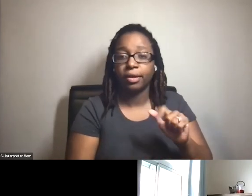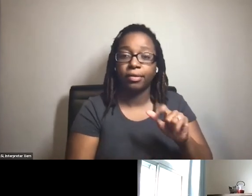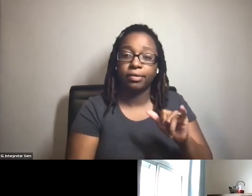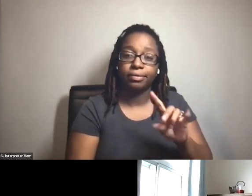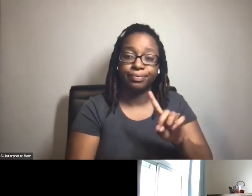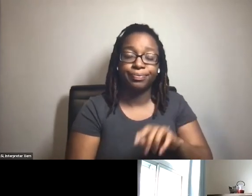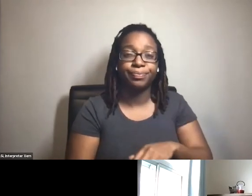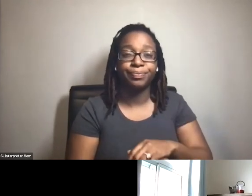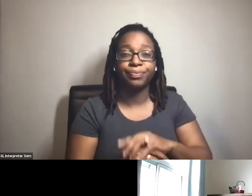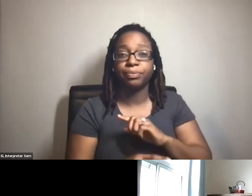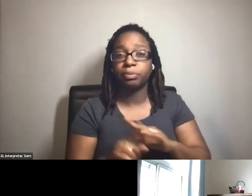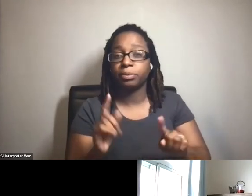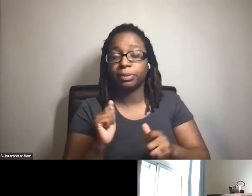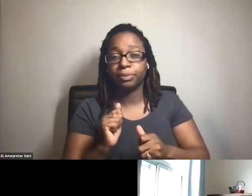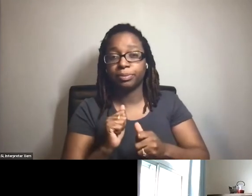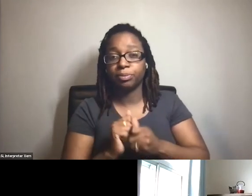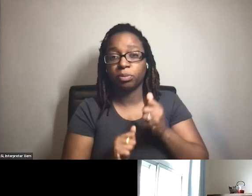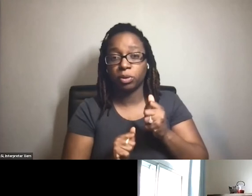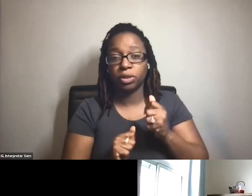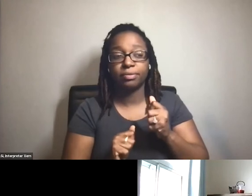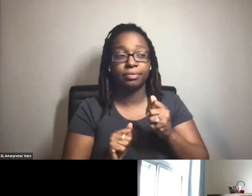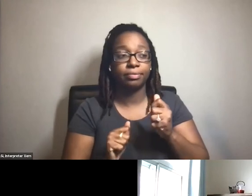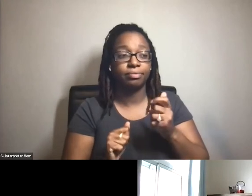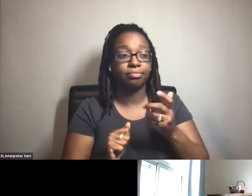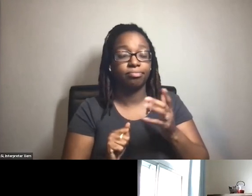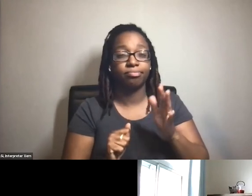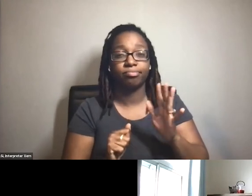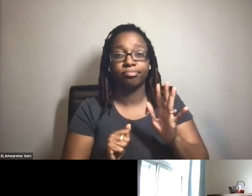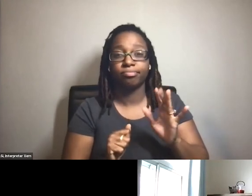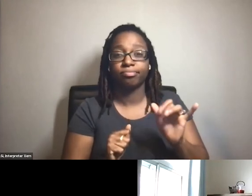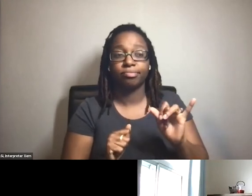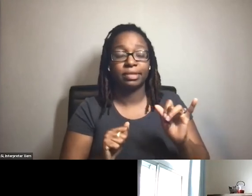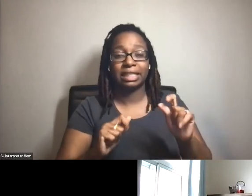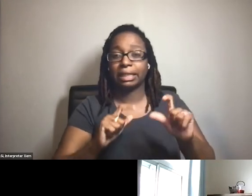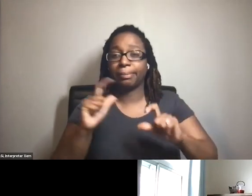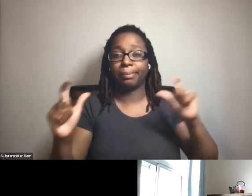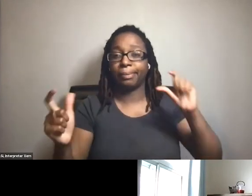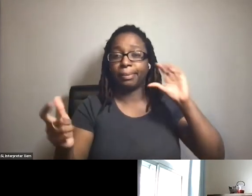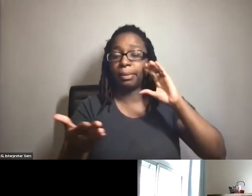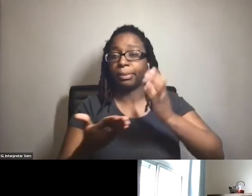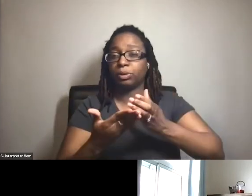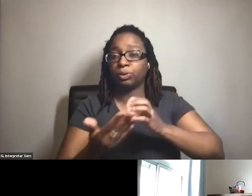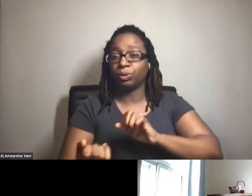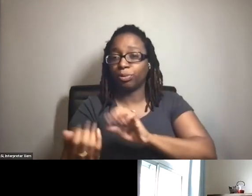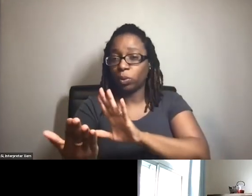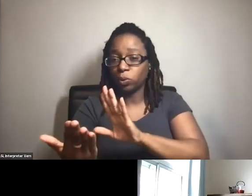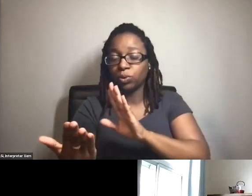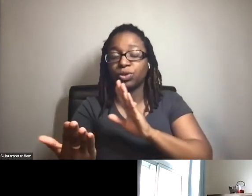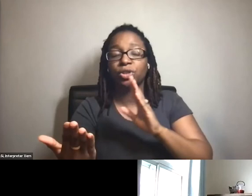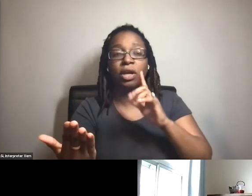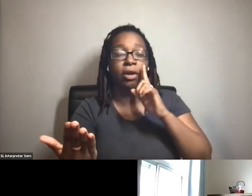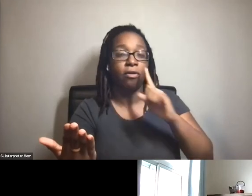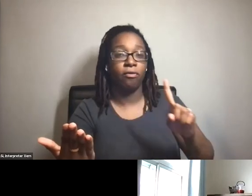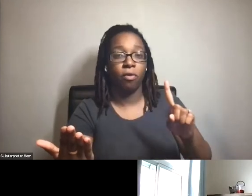most of essentially the large, the big picture approach we've taken to the